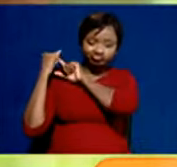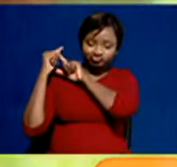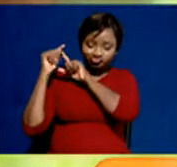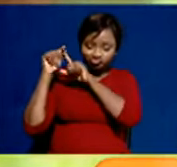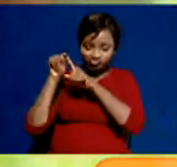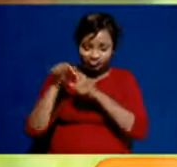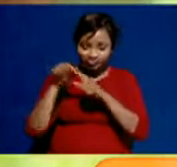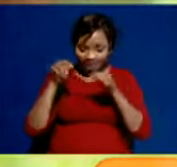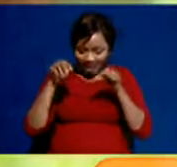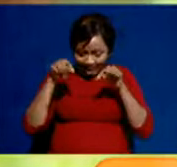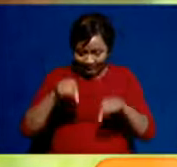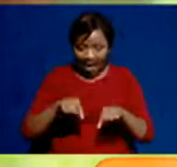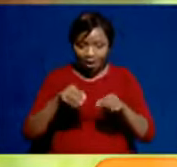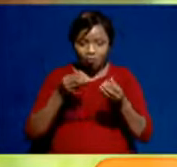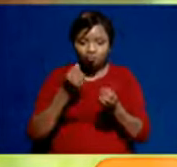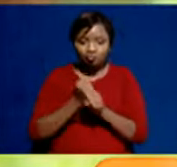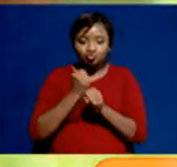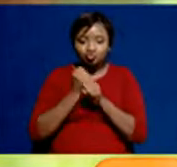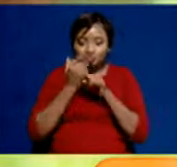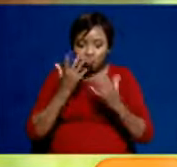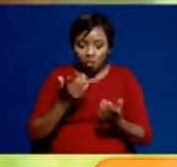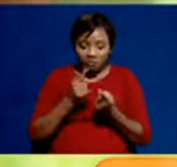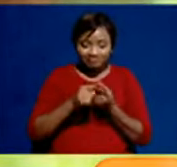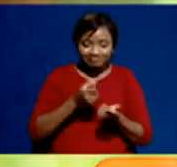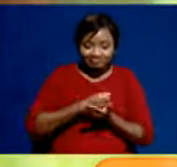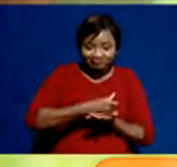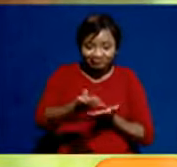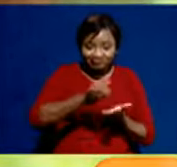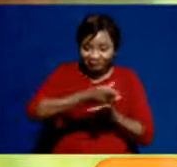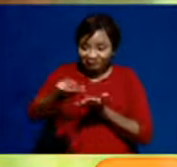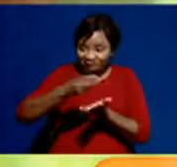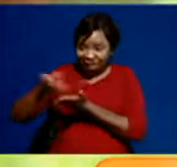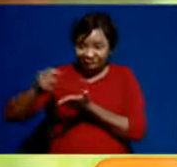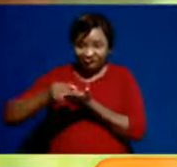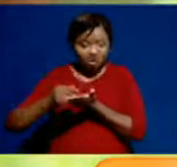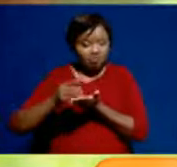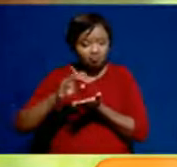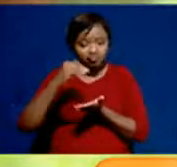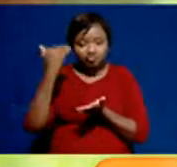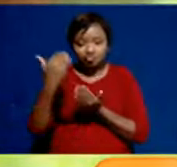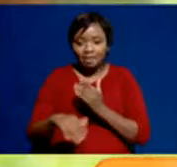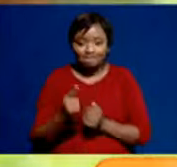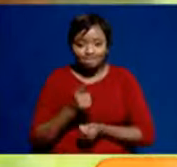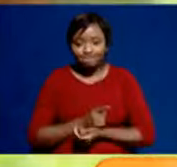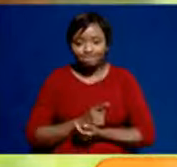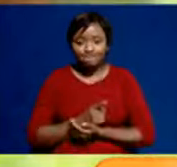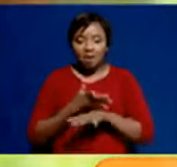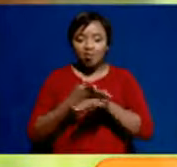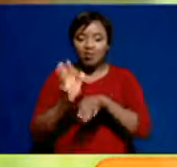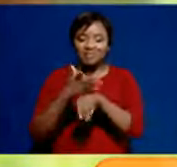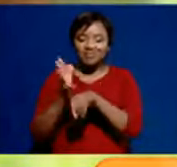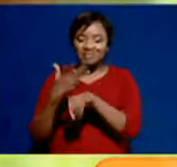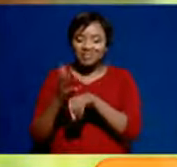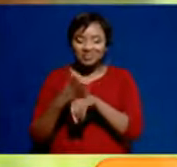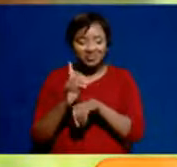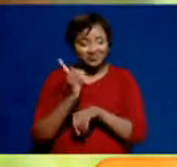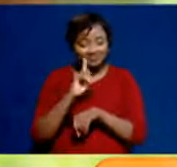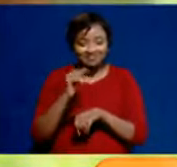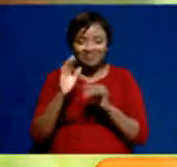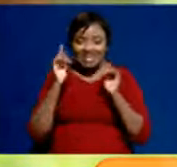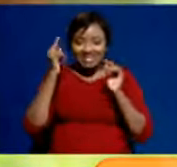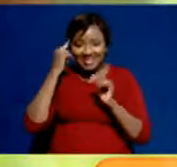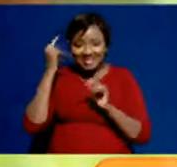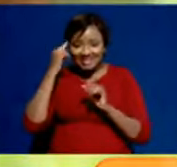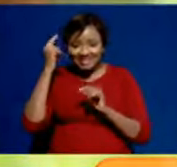Prioritize essential services to the people and servicing of the debt, not prioritizing